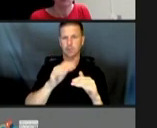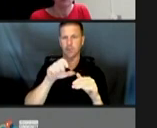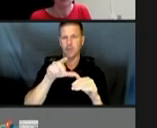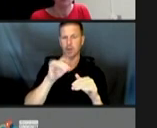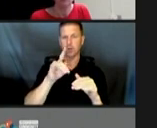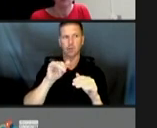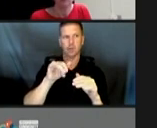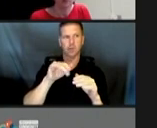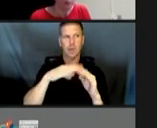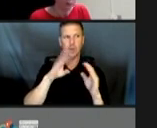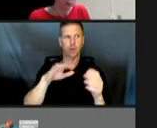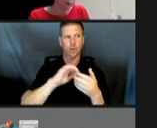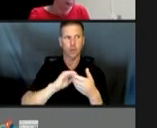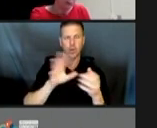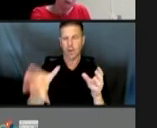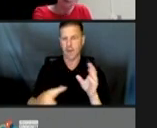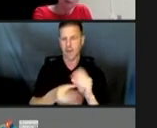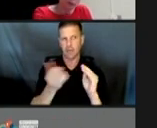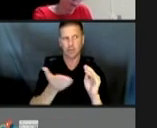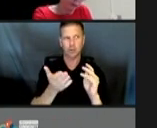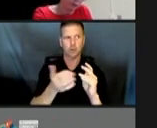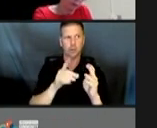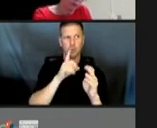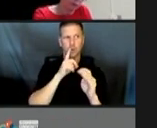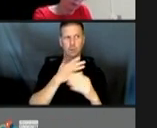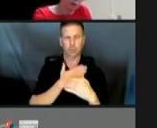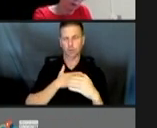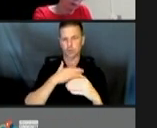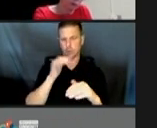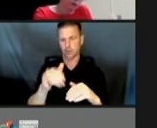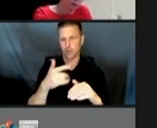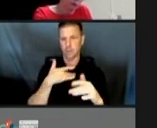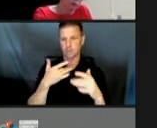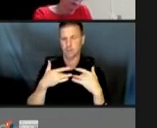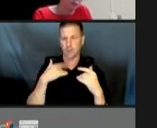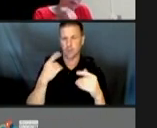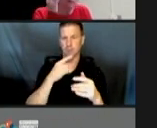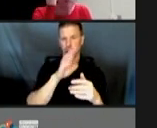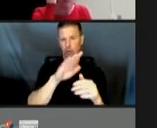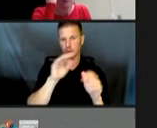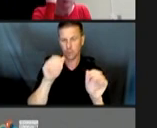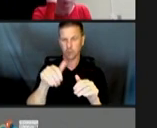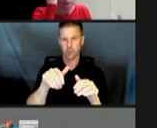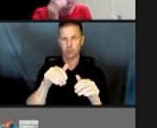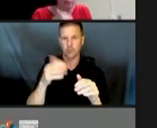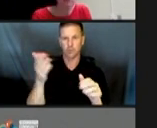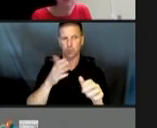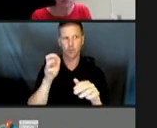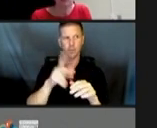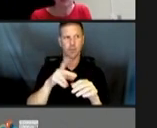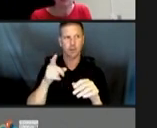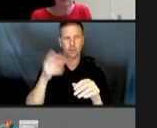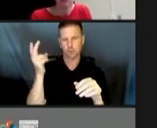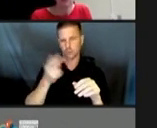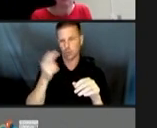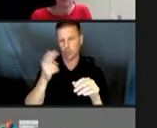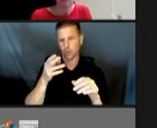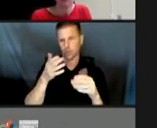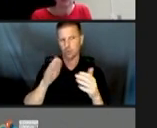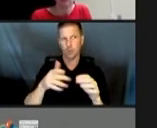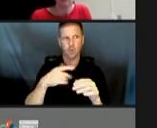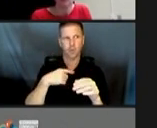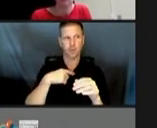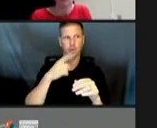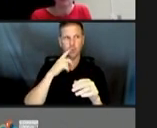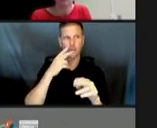co-ops added here. I really appreciate that. I'm excited about their potential and kind of bringing back this historic form. I think I probably